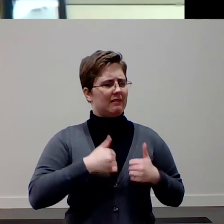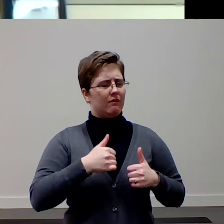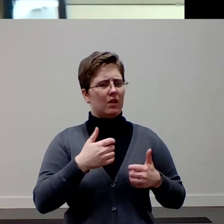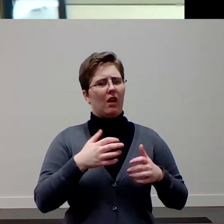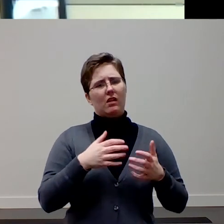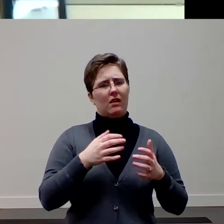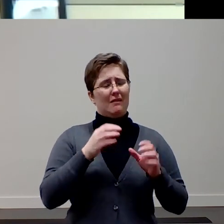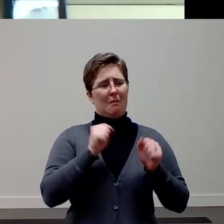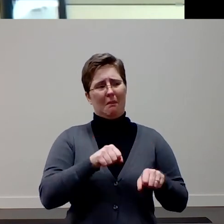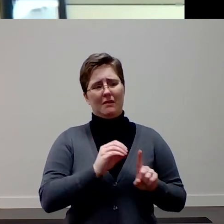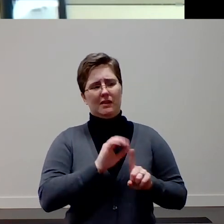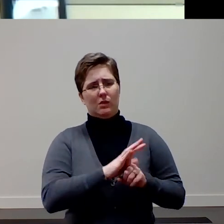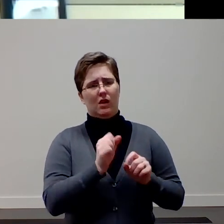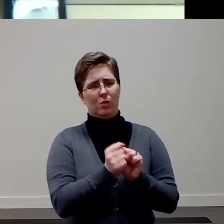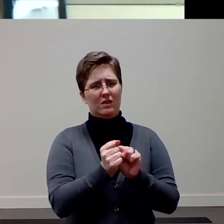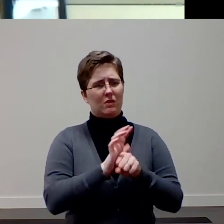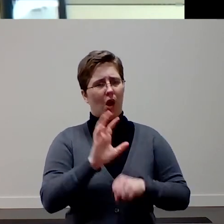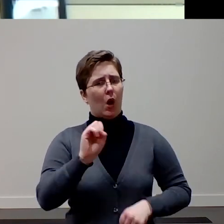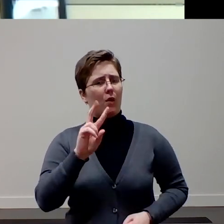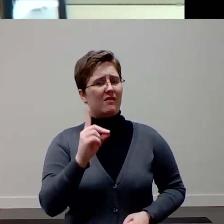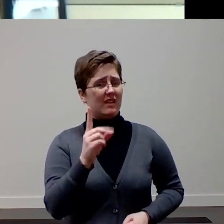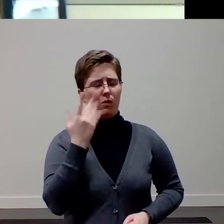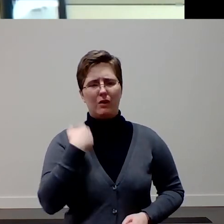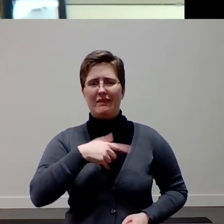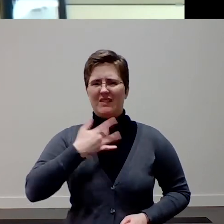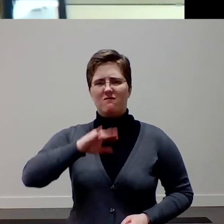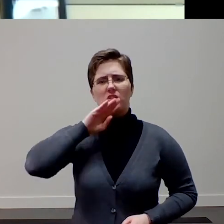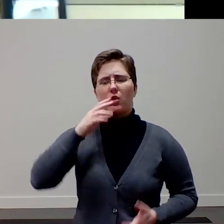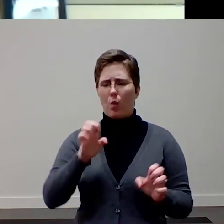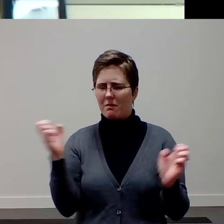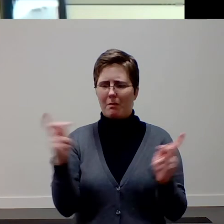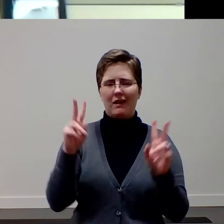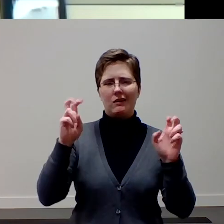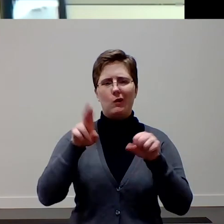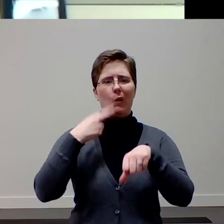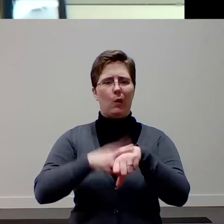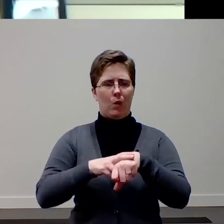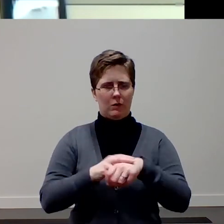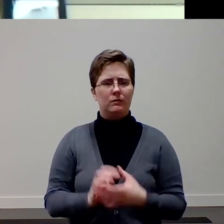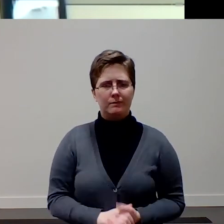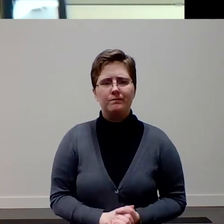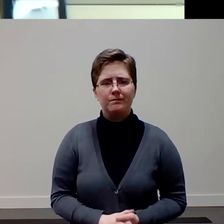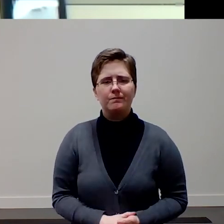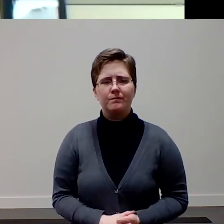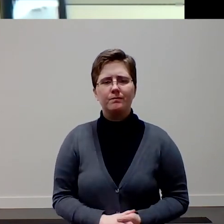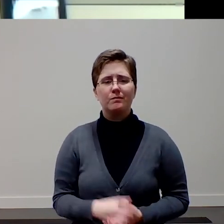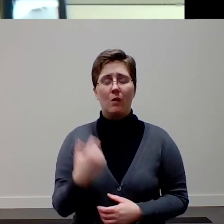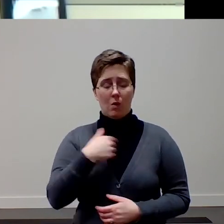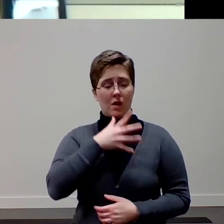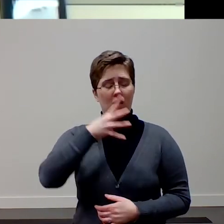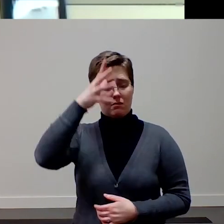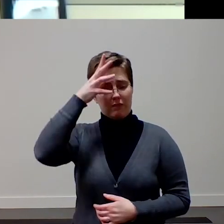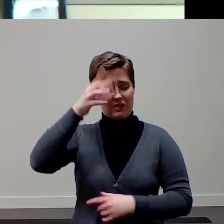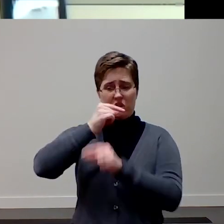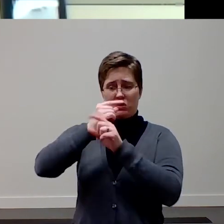it, and the one that will definitely help us is they're going to fully fund the economic disadvantage and not phase